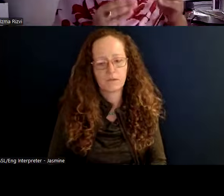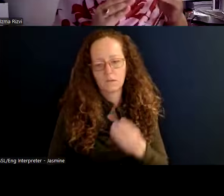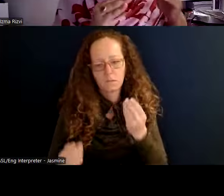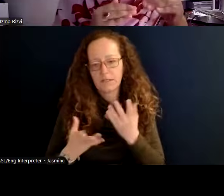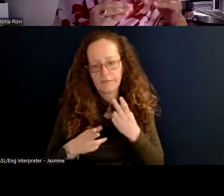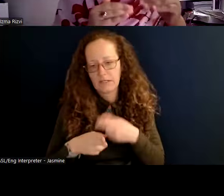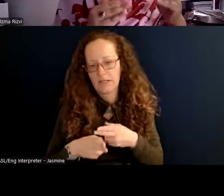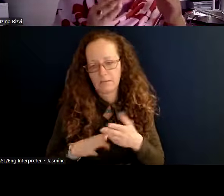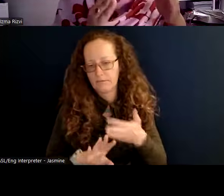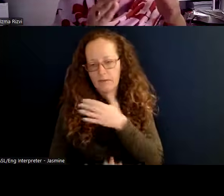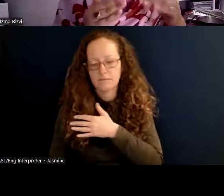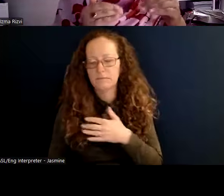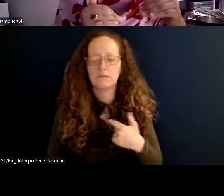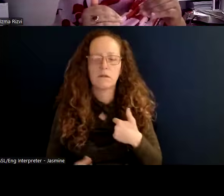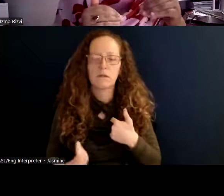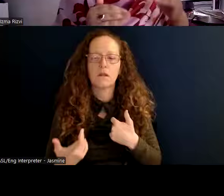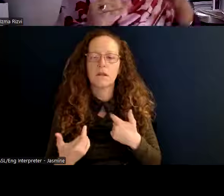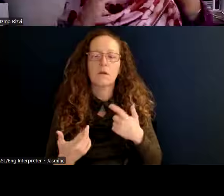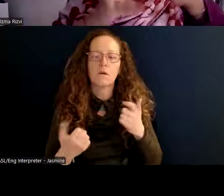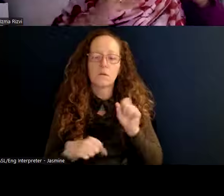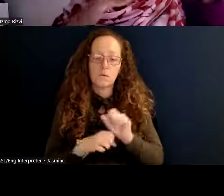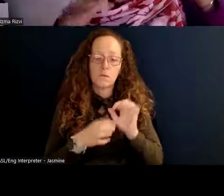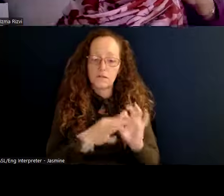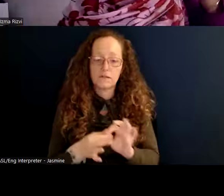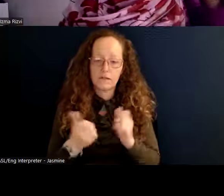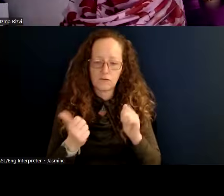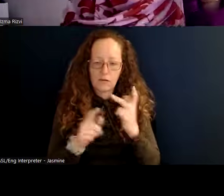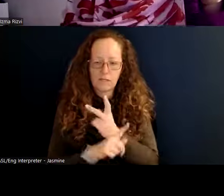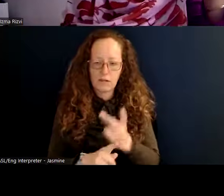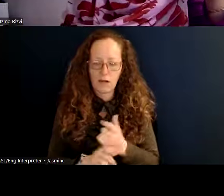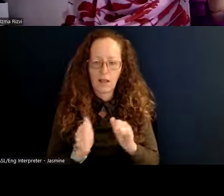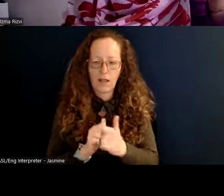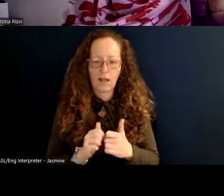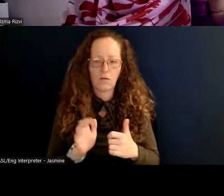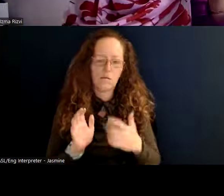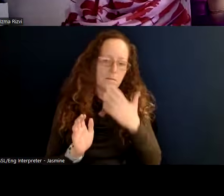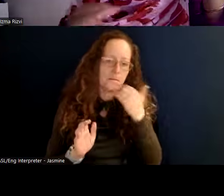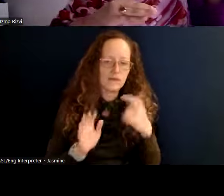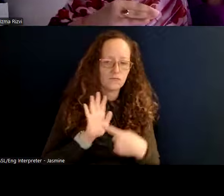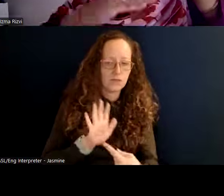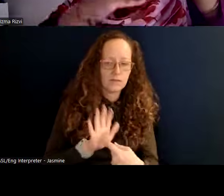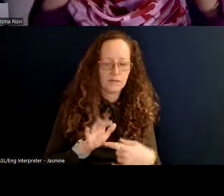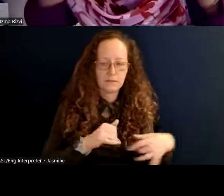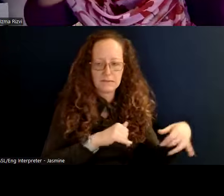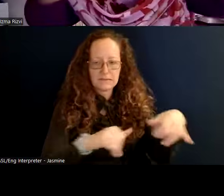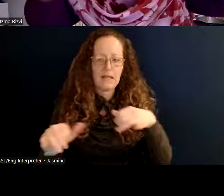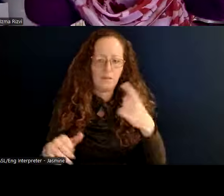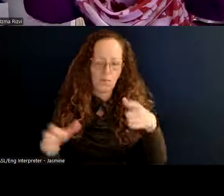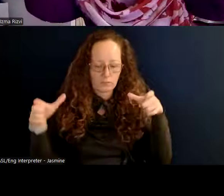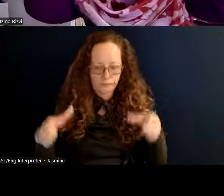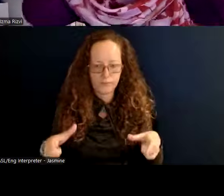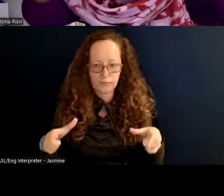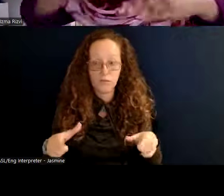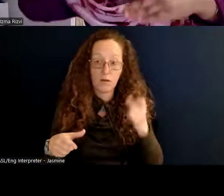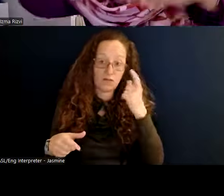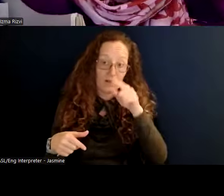out what was the best way for us to represent the same footprint. So now these are all on top of one another,